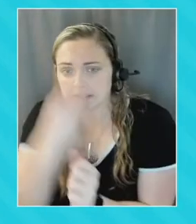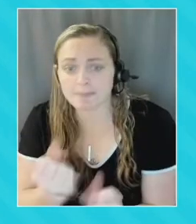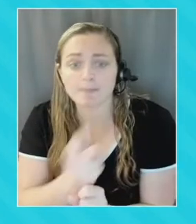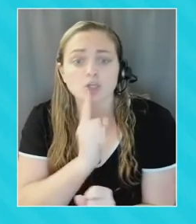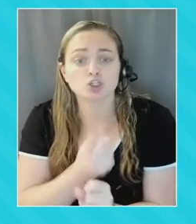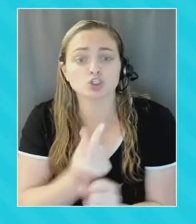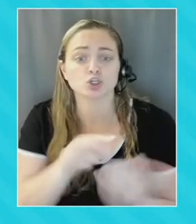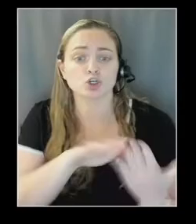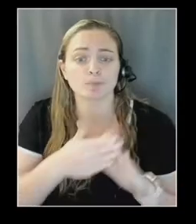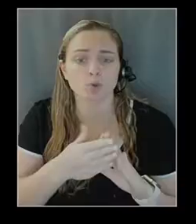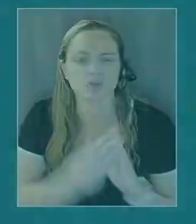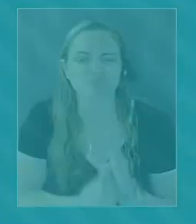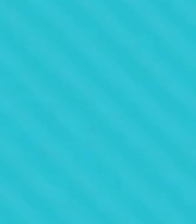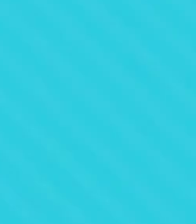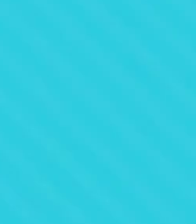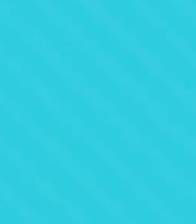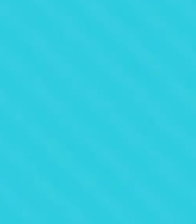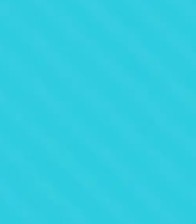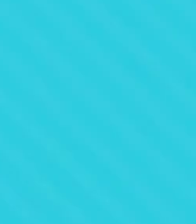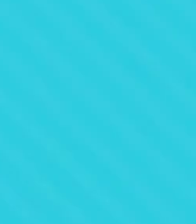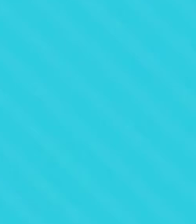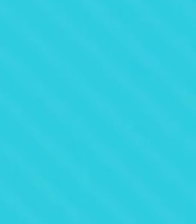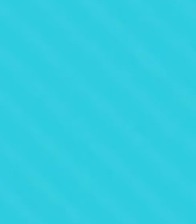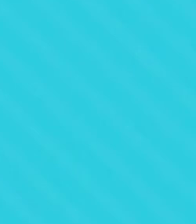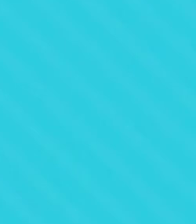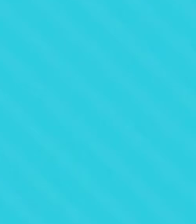communities thrive.